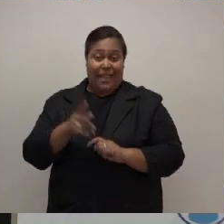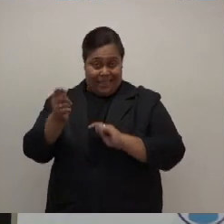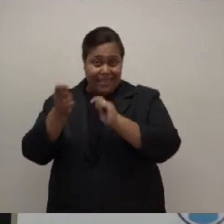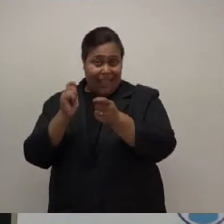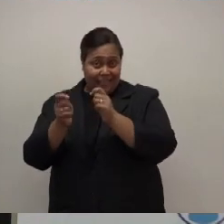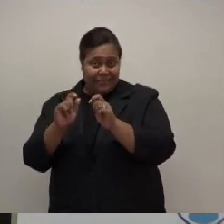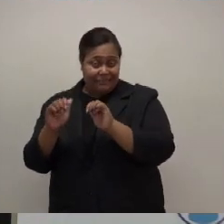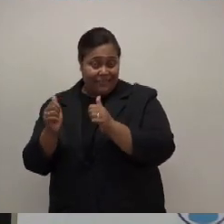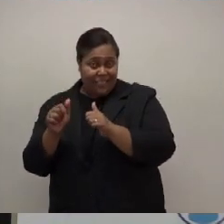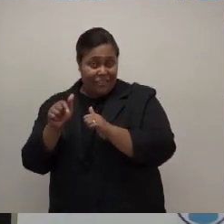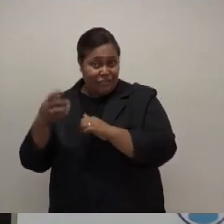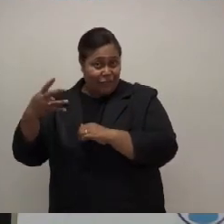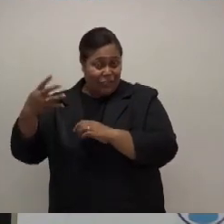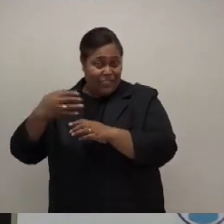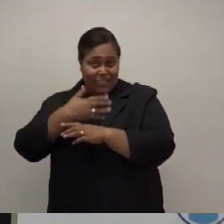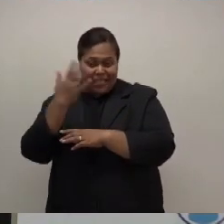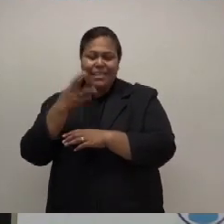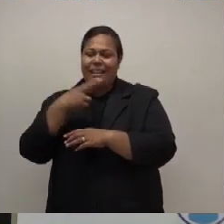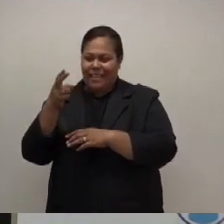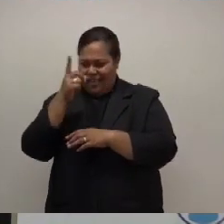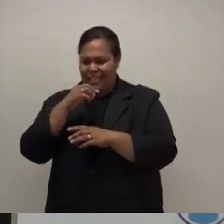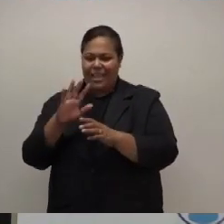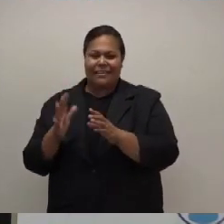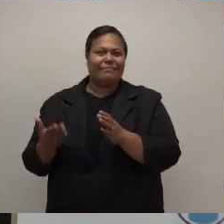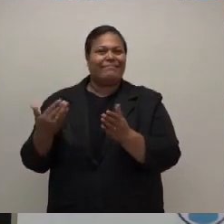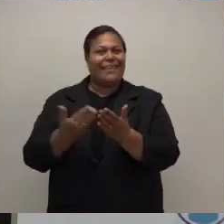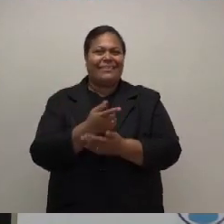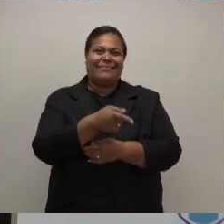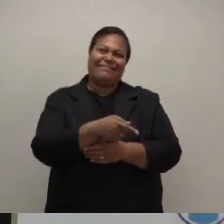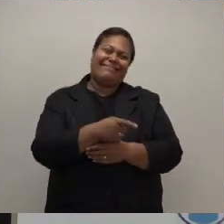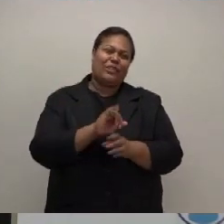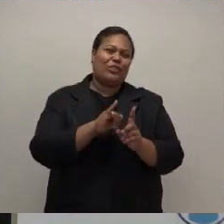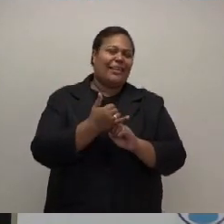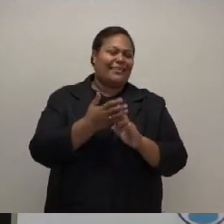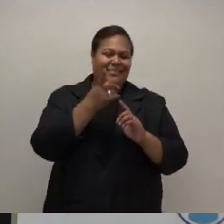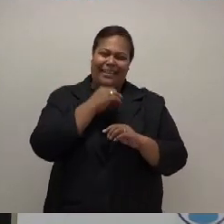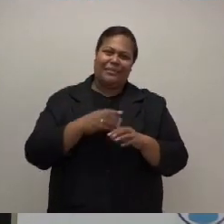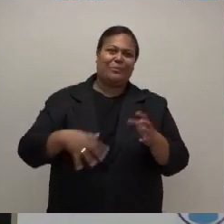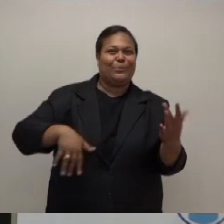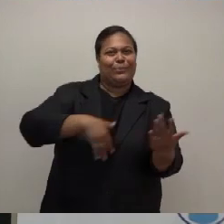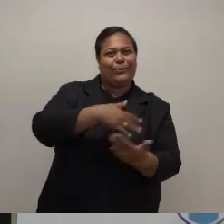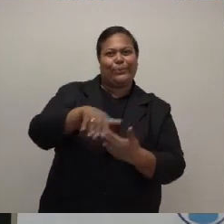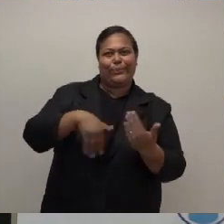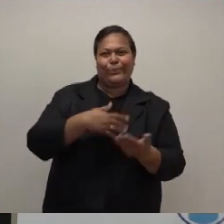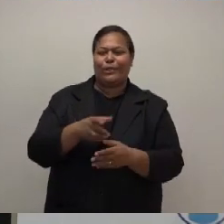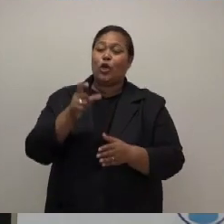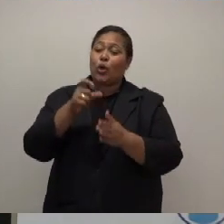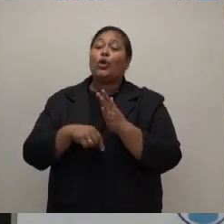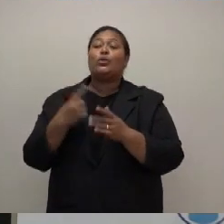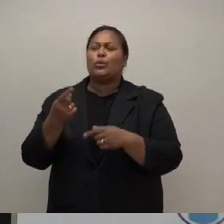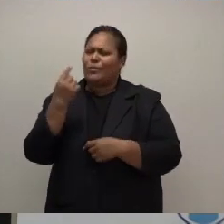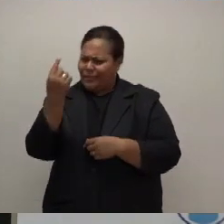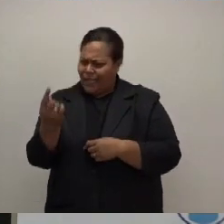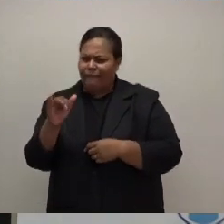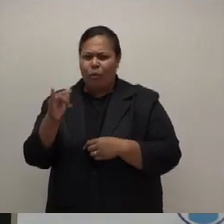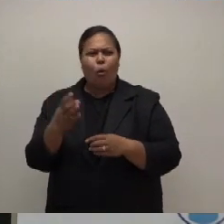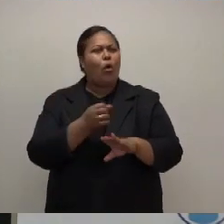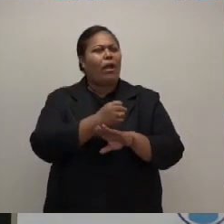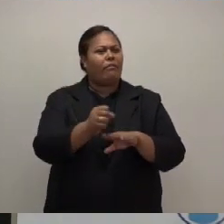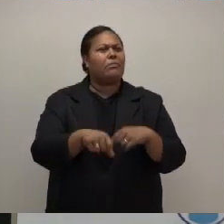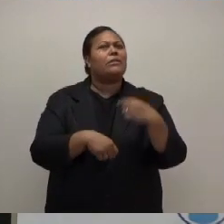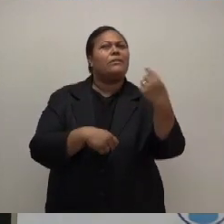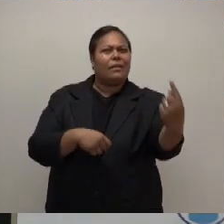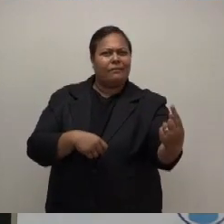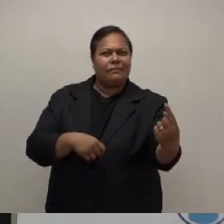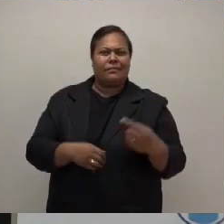COVID-19 test to enter society, both at their own cost or the cost of their respective government. As our